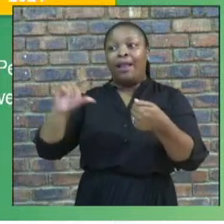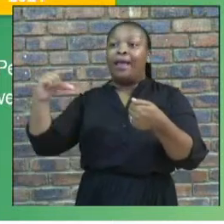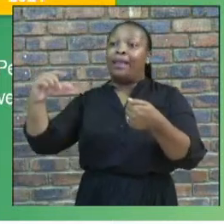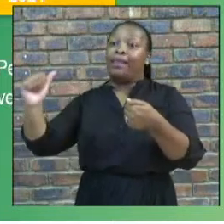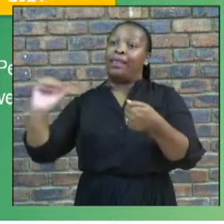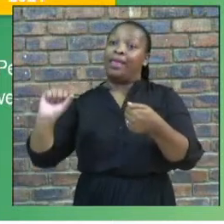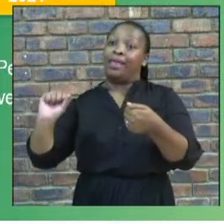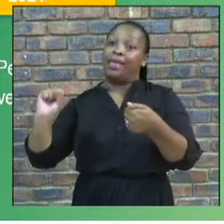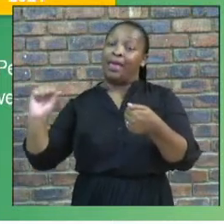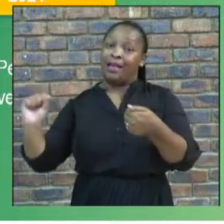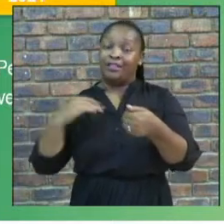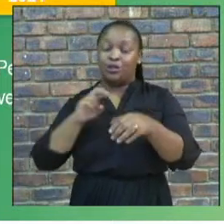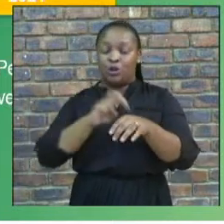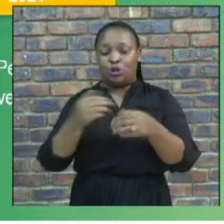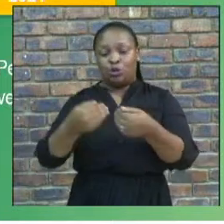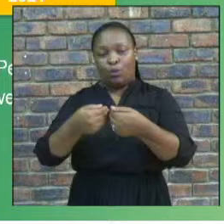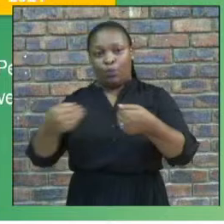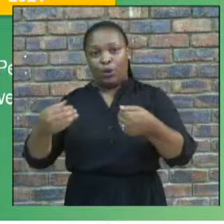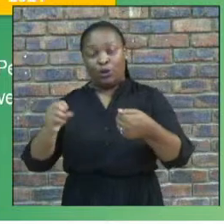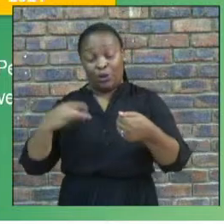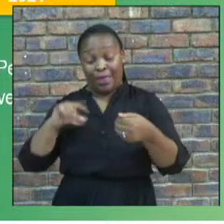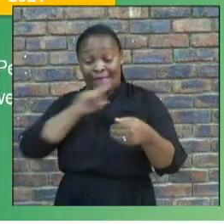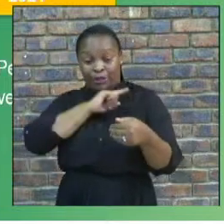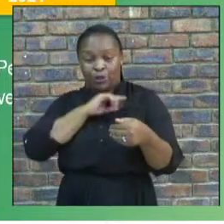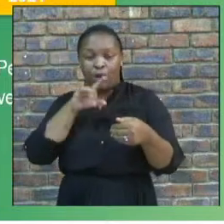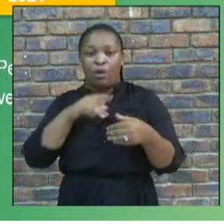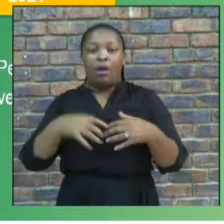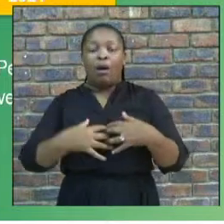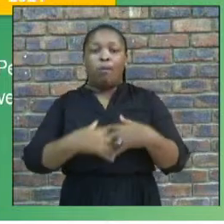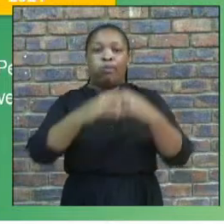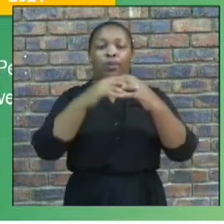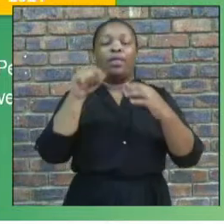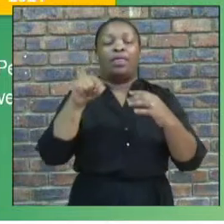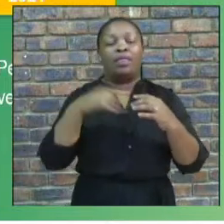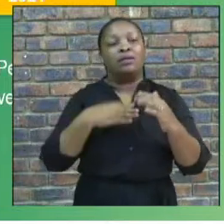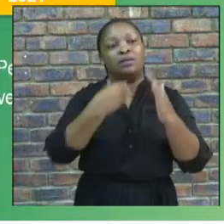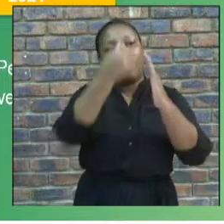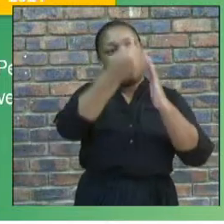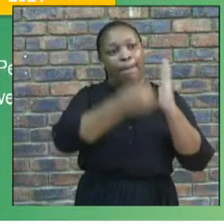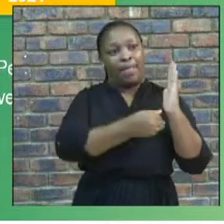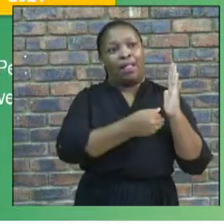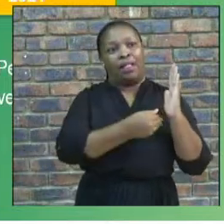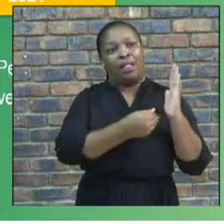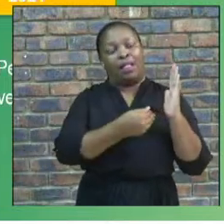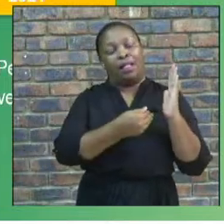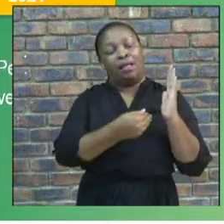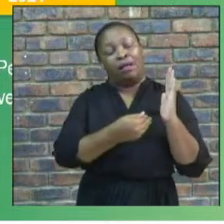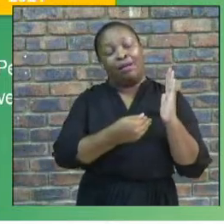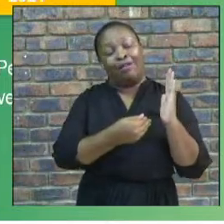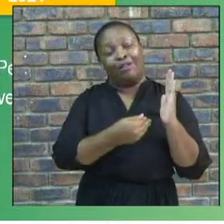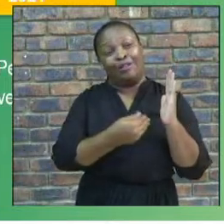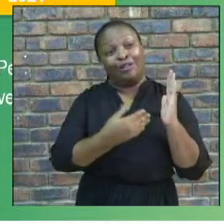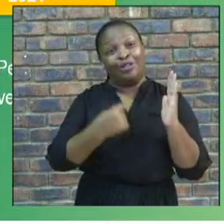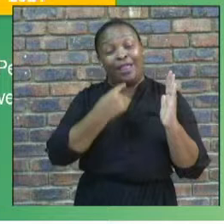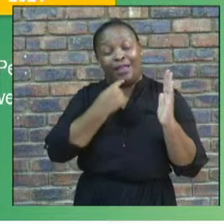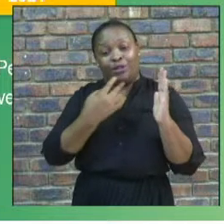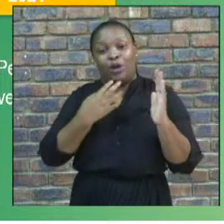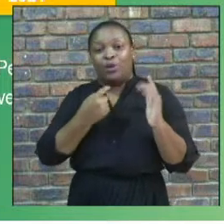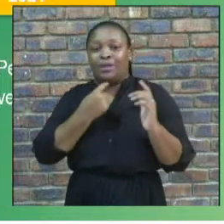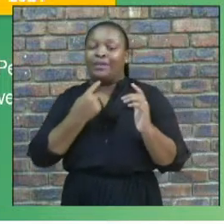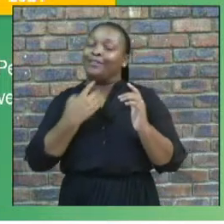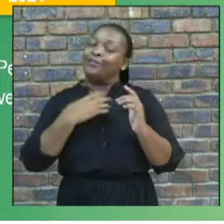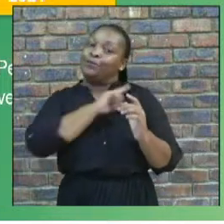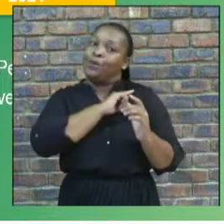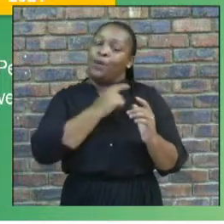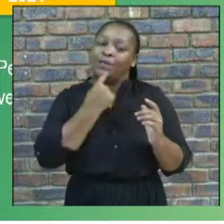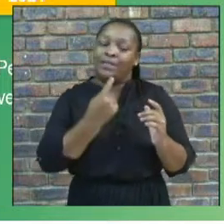we decided to develop this bill that is in front of you, which is called the Upstream Petroleum Resource